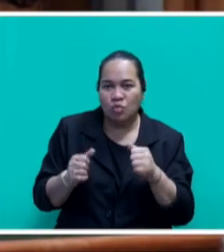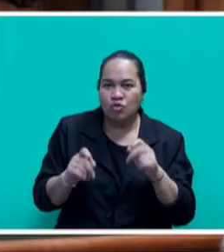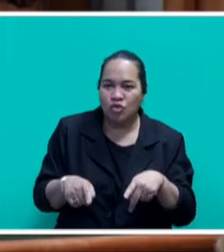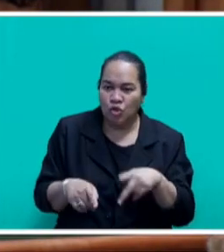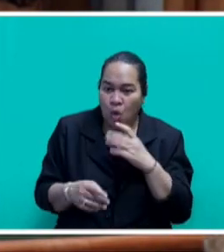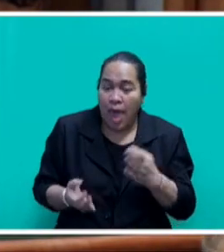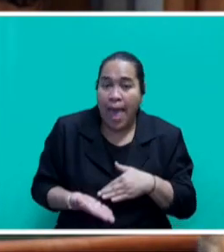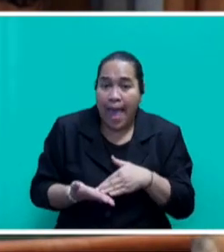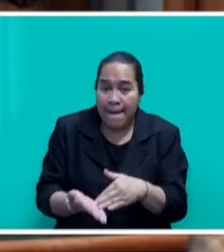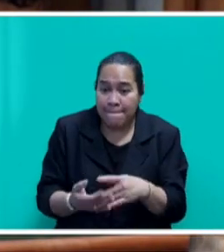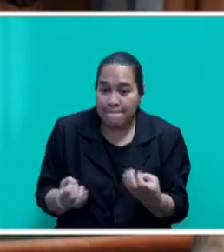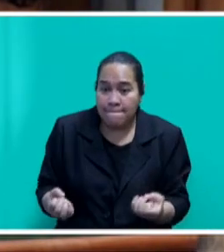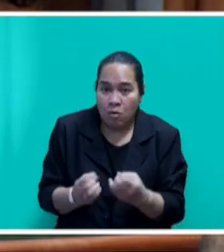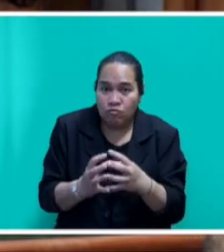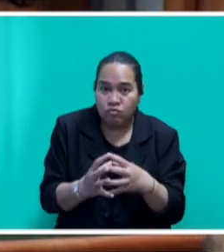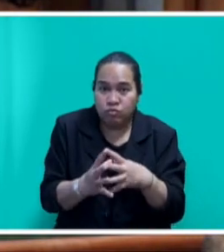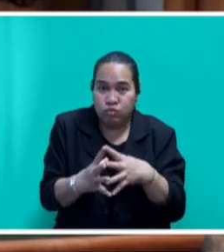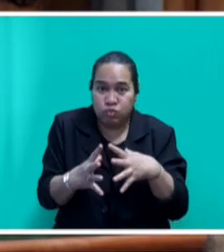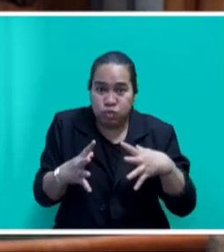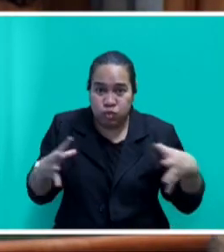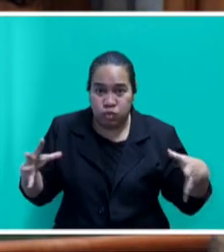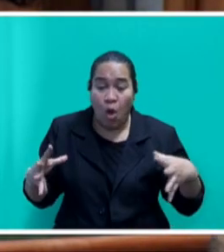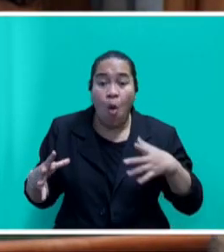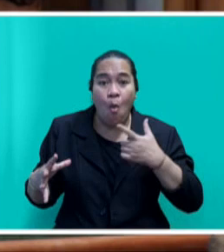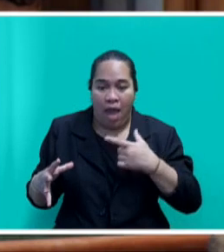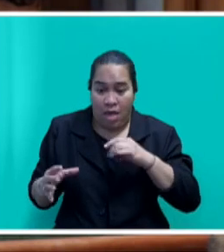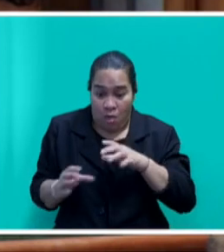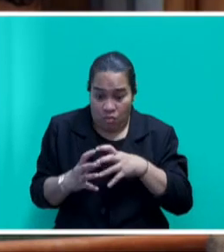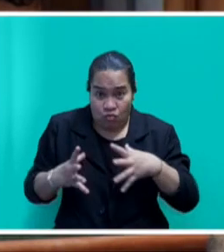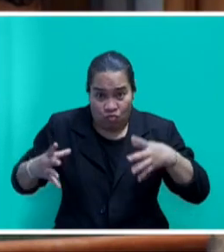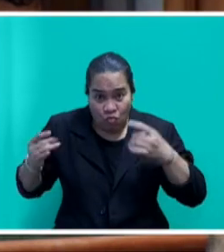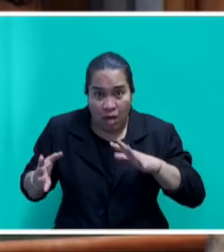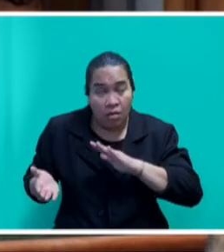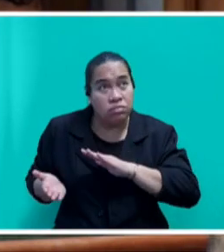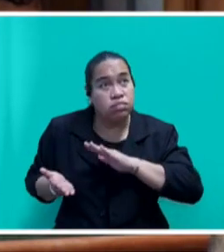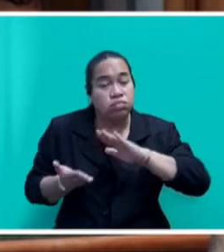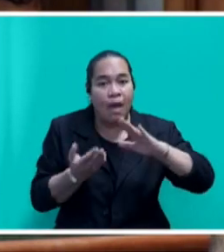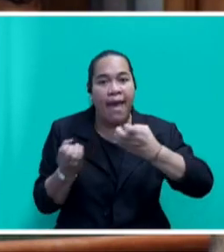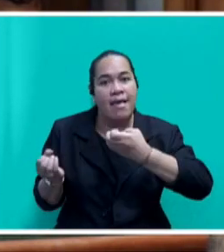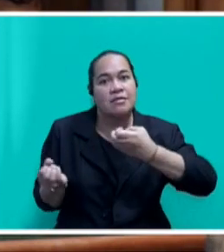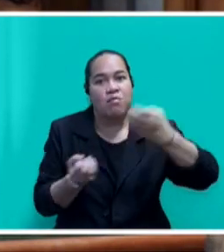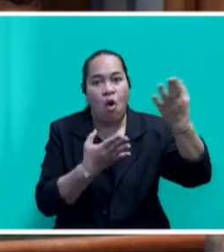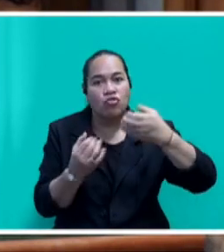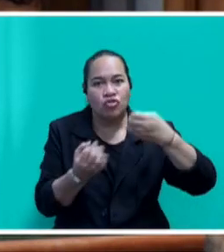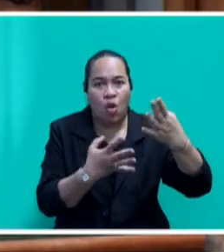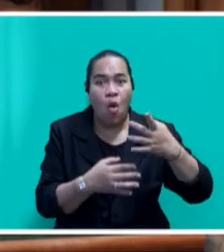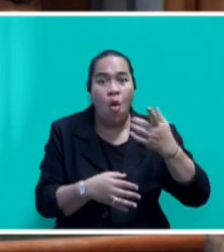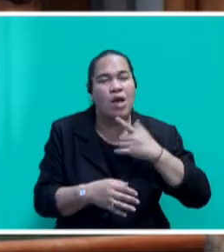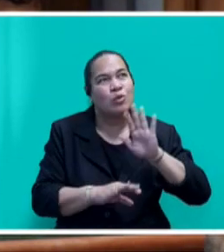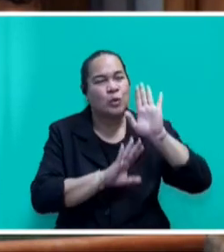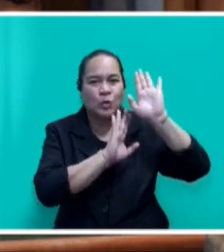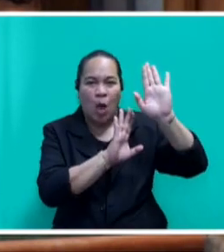production in terms of volume to boost exports and reduce the imports